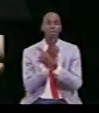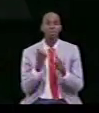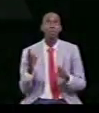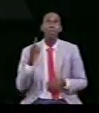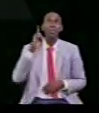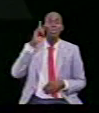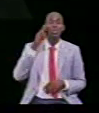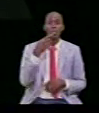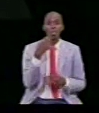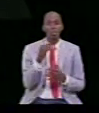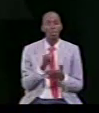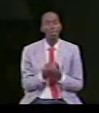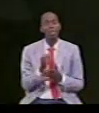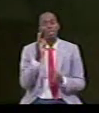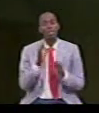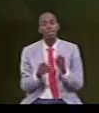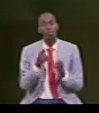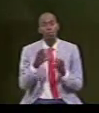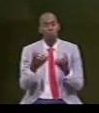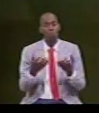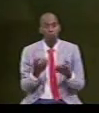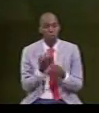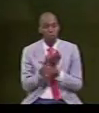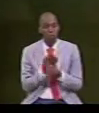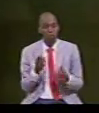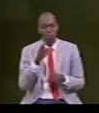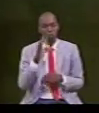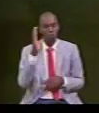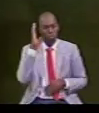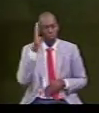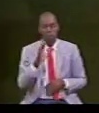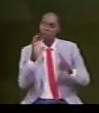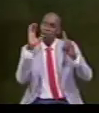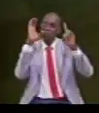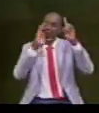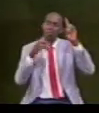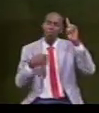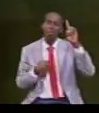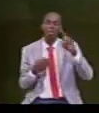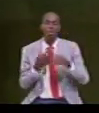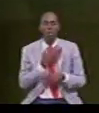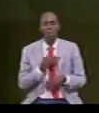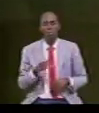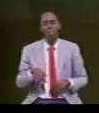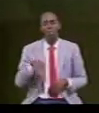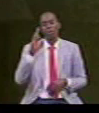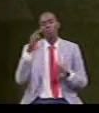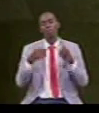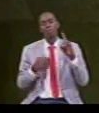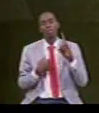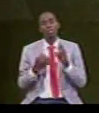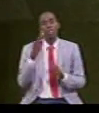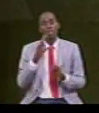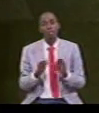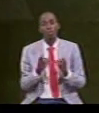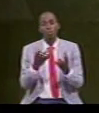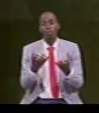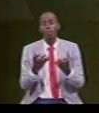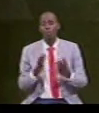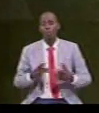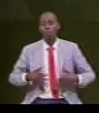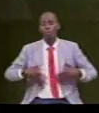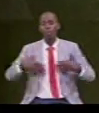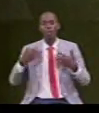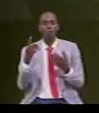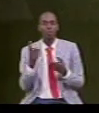if you want deliverance, you shall seek me and find me. If you want your life to come in a